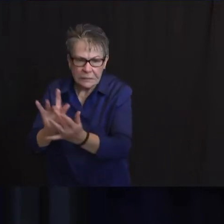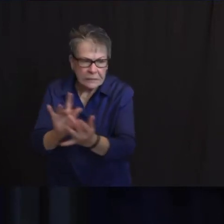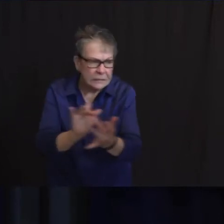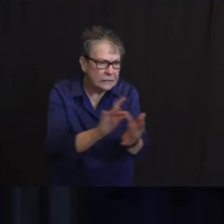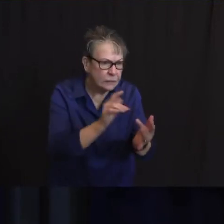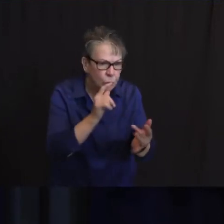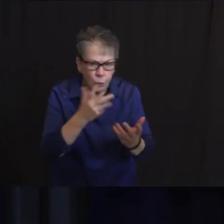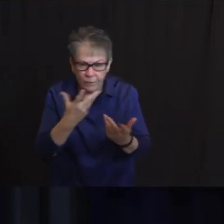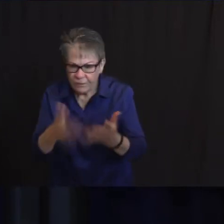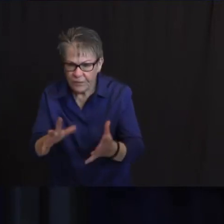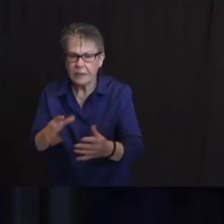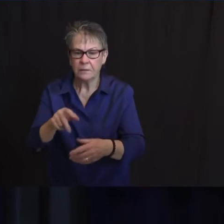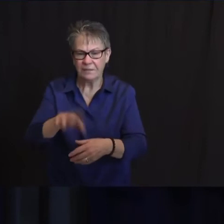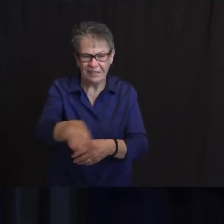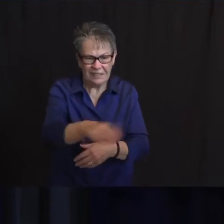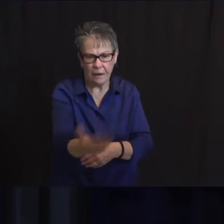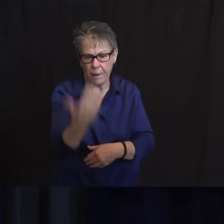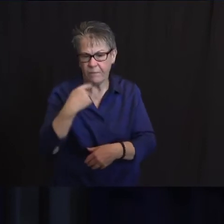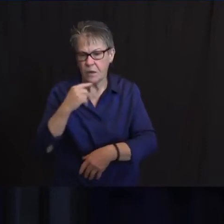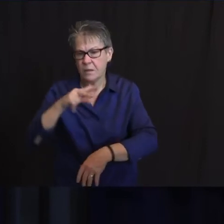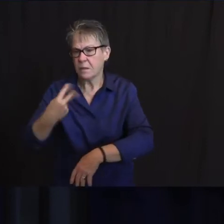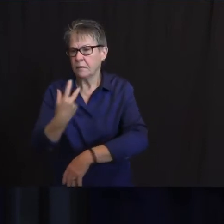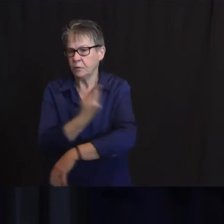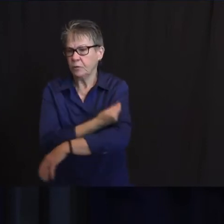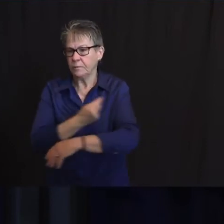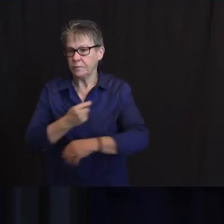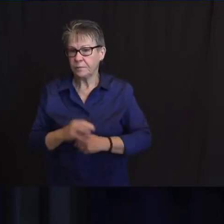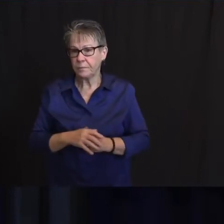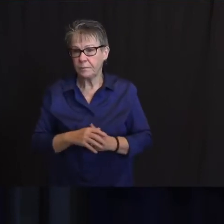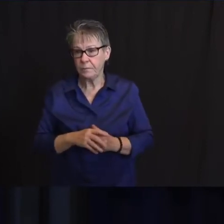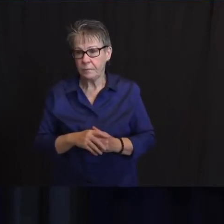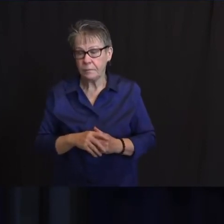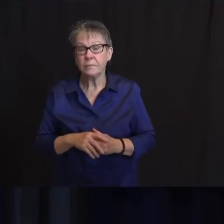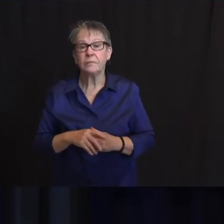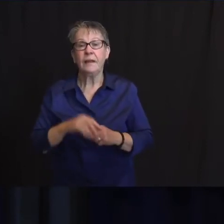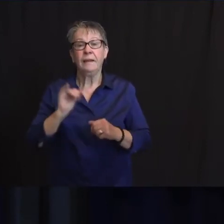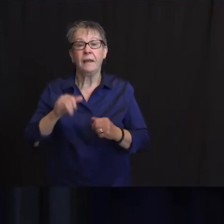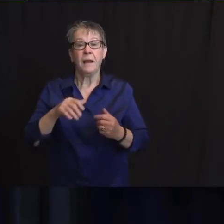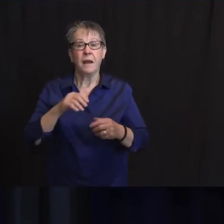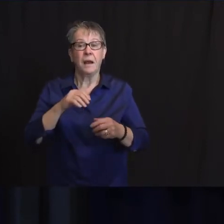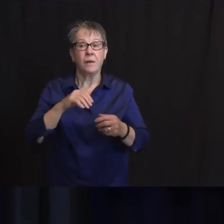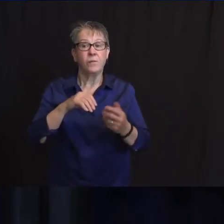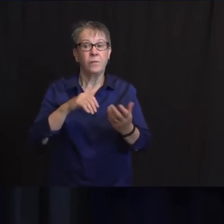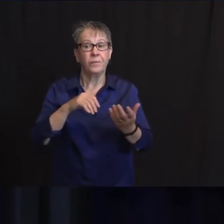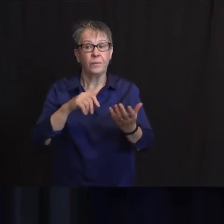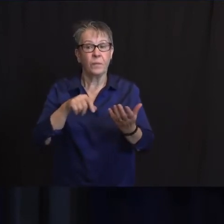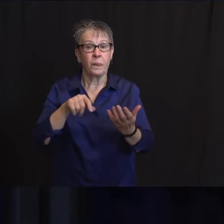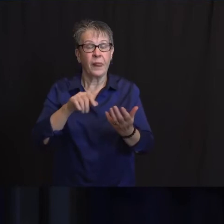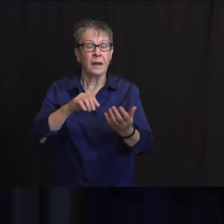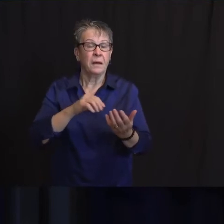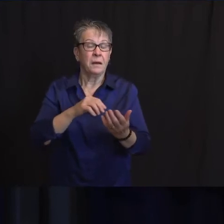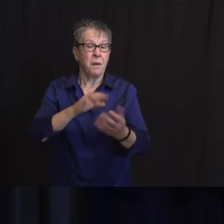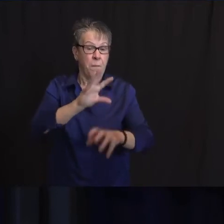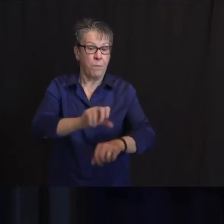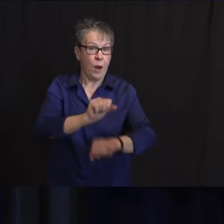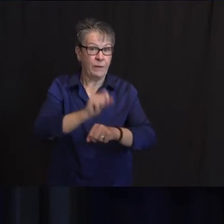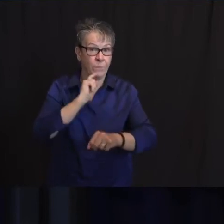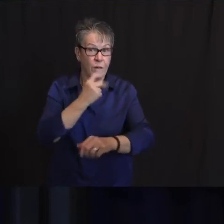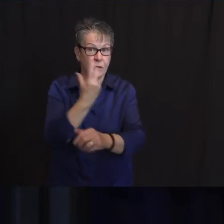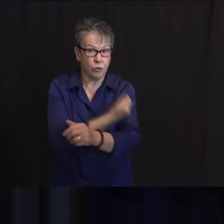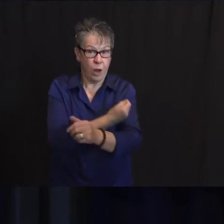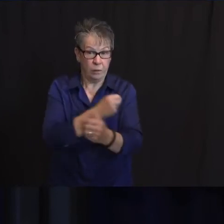dose appointment application through NJVSS will be up and running this Friday. So people,